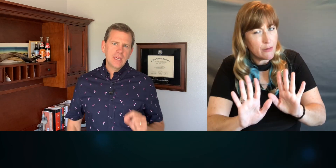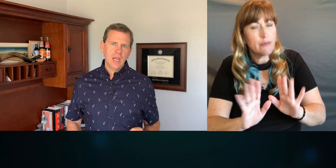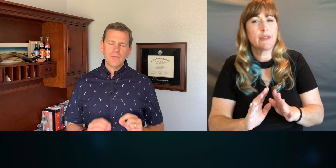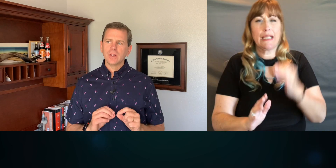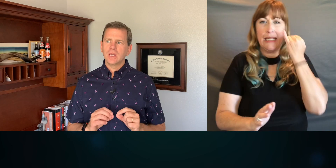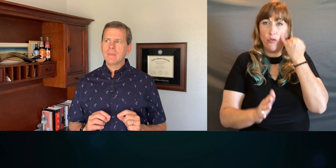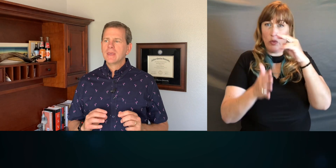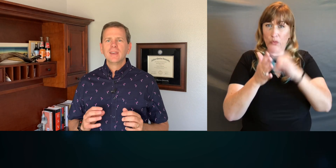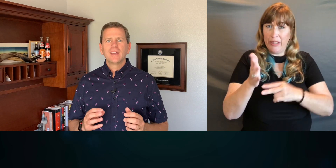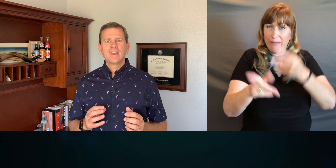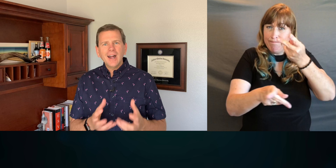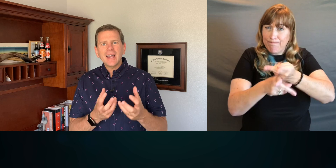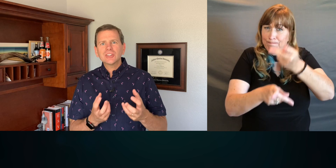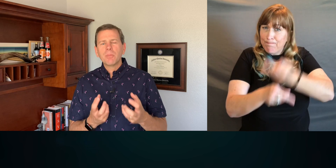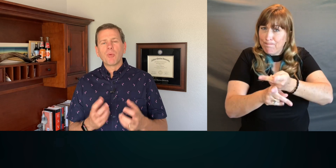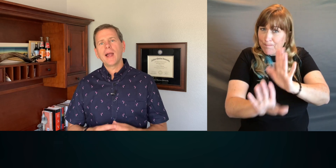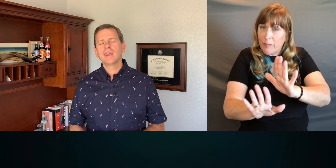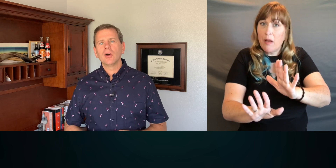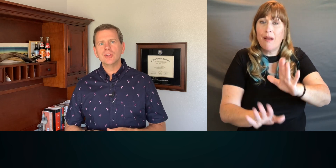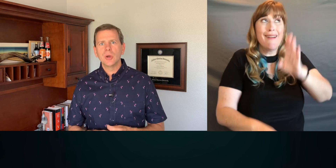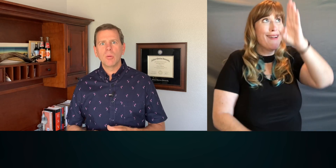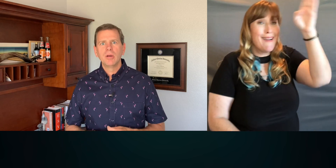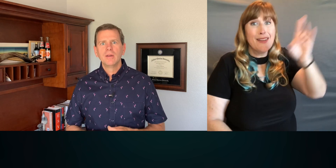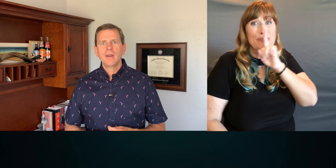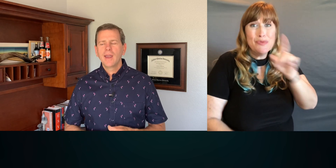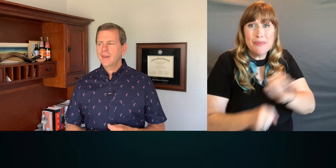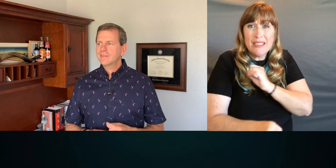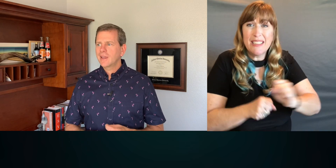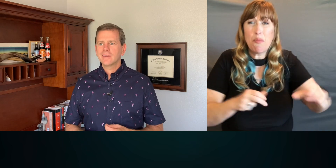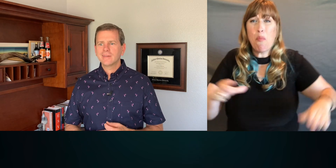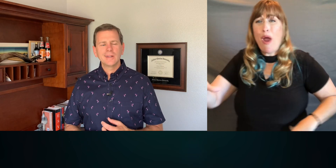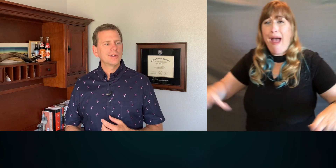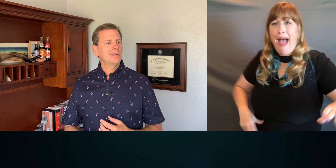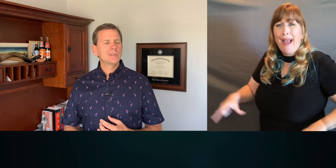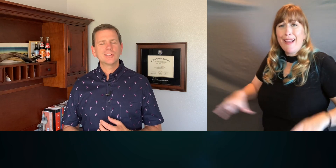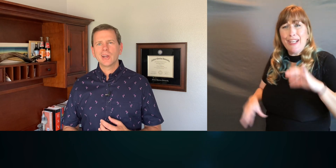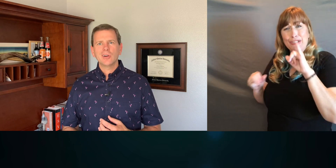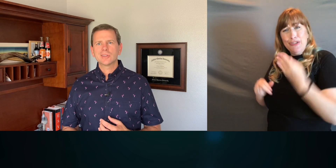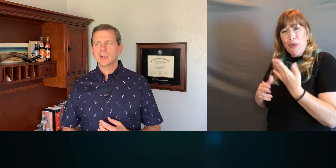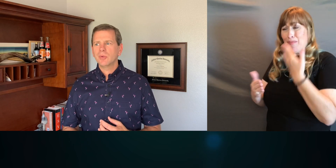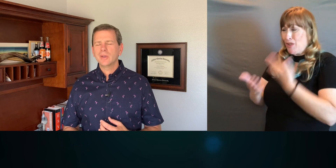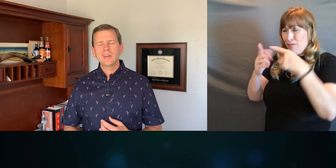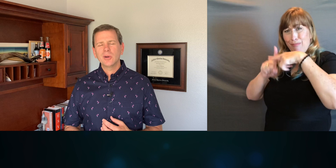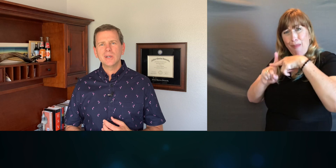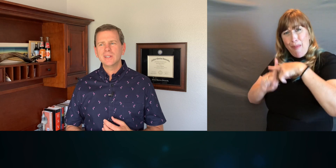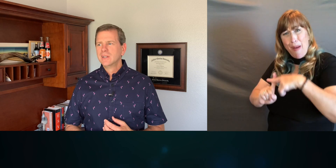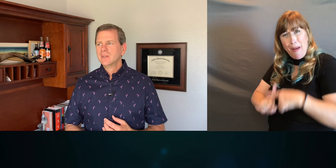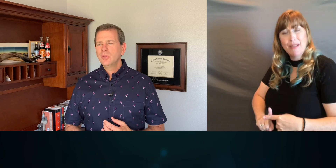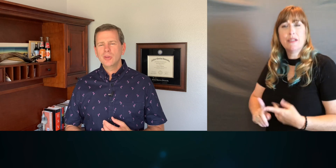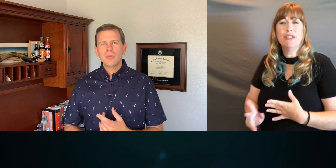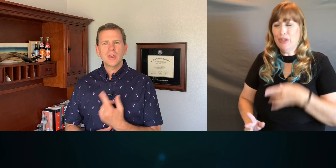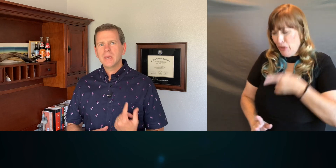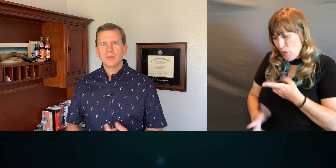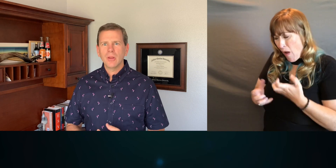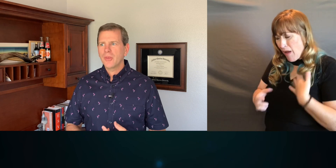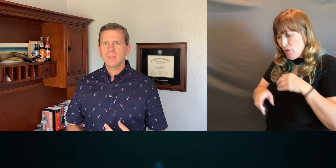read carefully, God's actually bragging on Job. And he's saying to Satan, look, you're out there trying to cause trouble. And you know what?